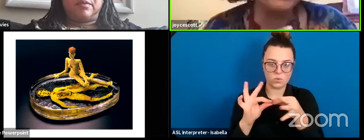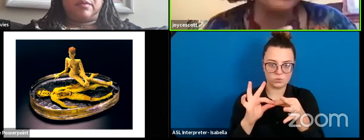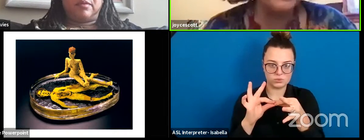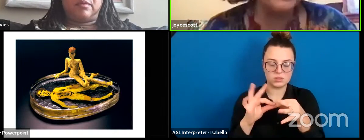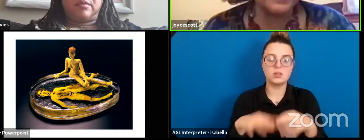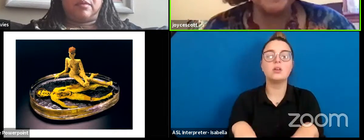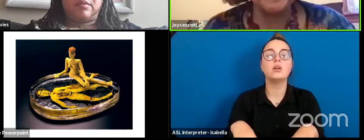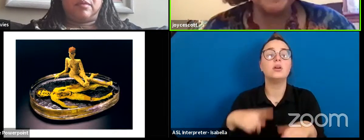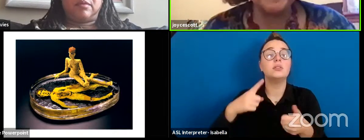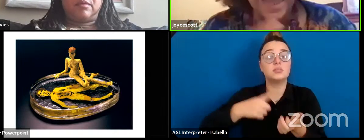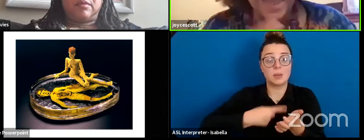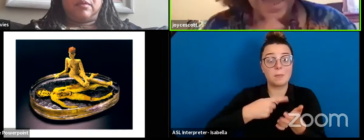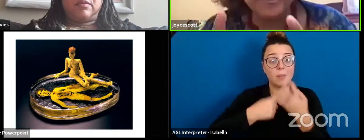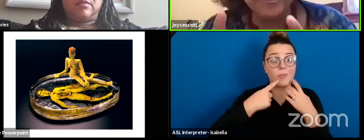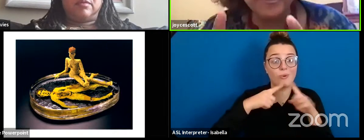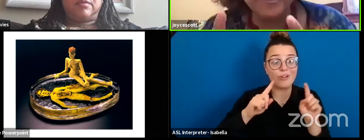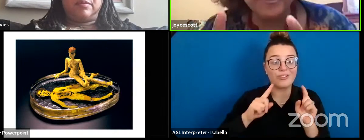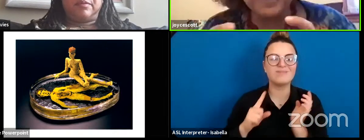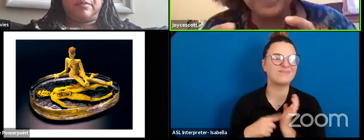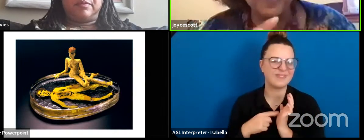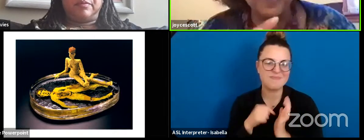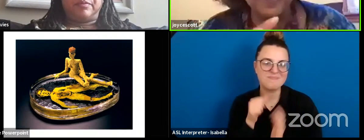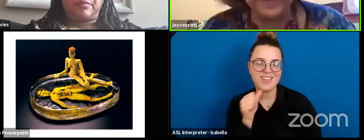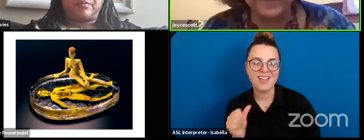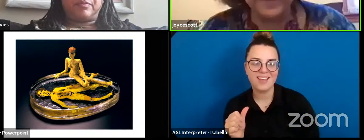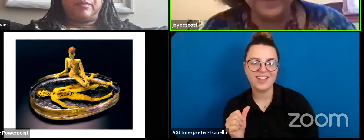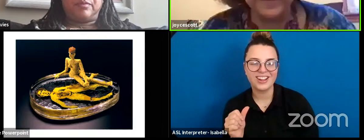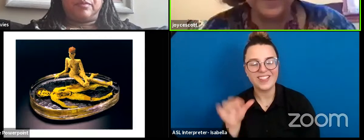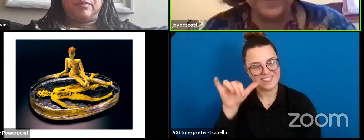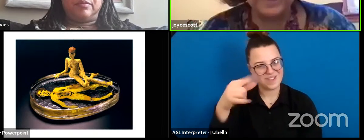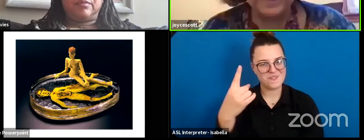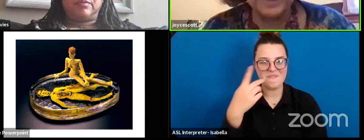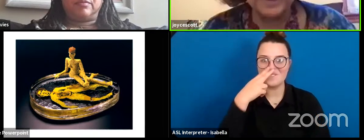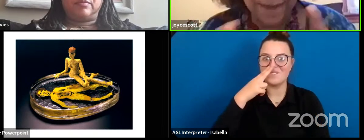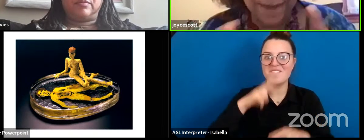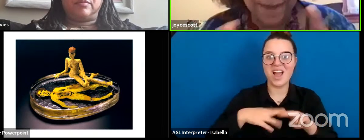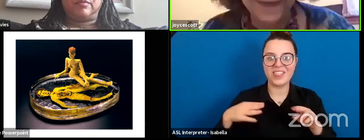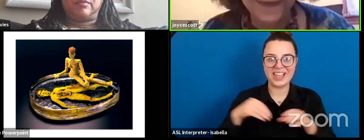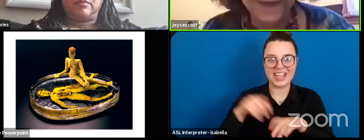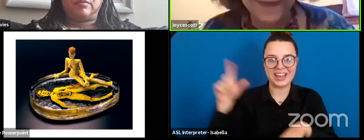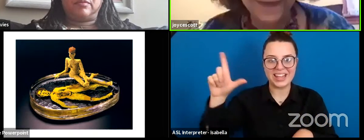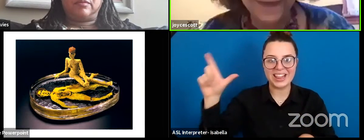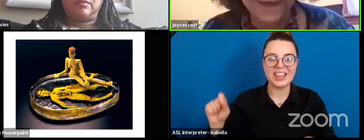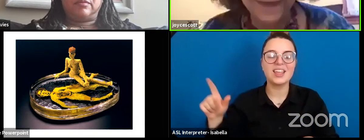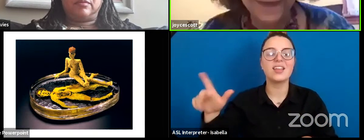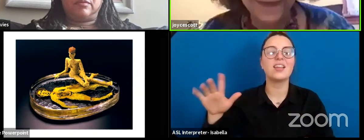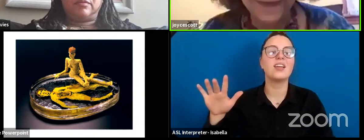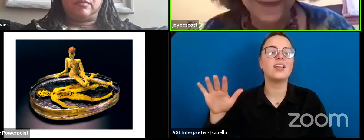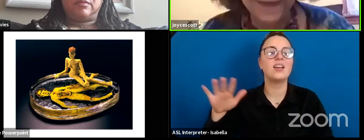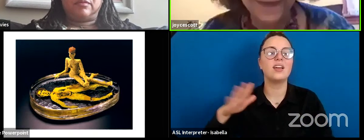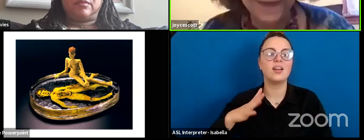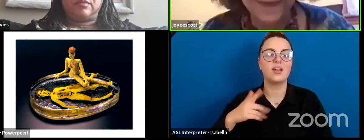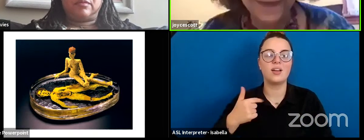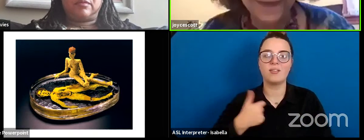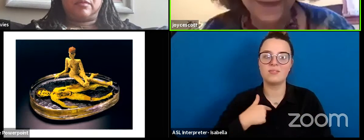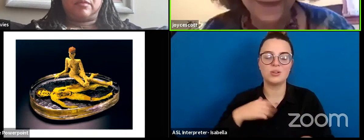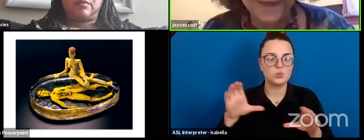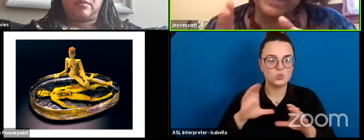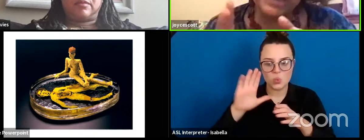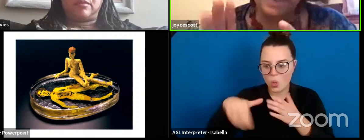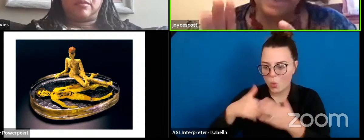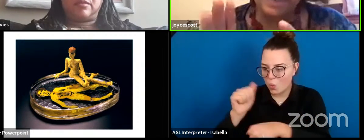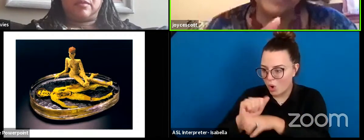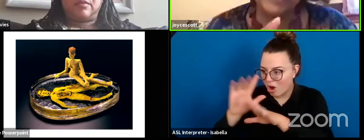works, sometimes it doesn't. And that was one of the fun things in Italy, my telling them it'll work. And it